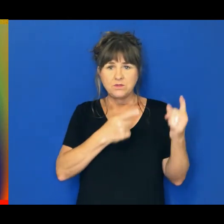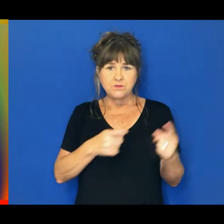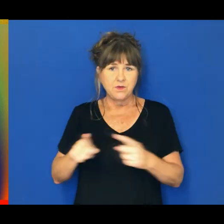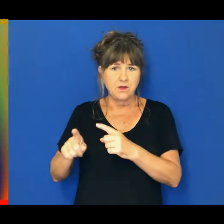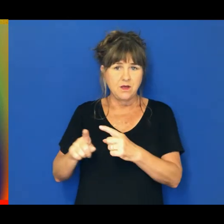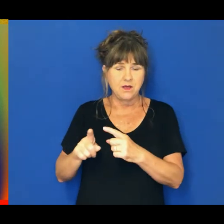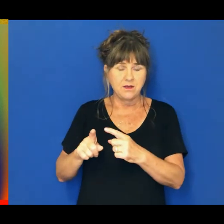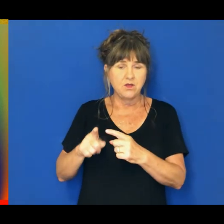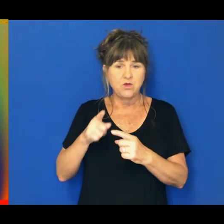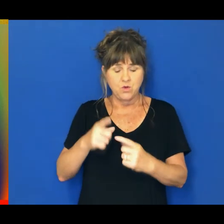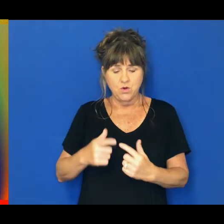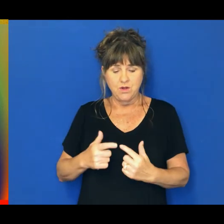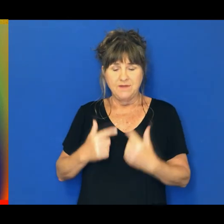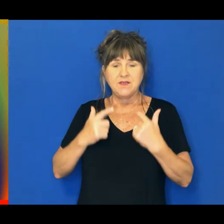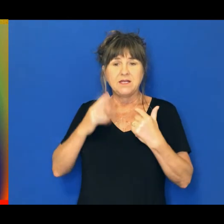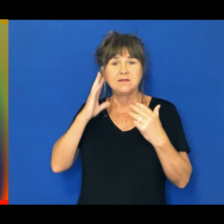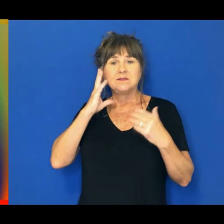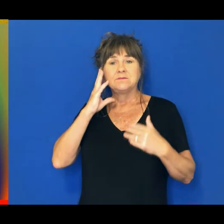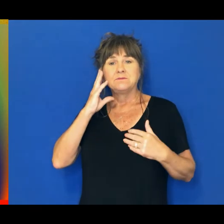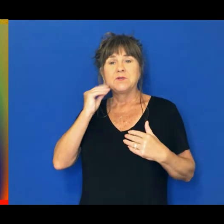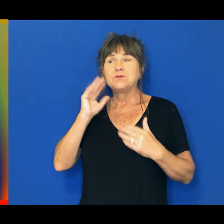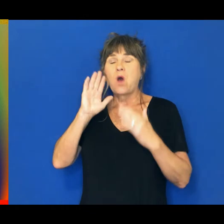you're living with hope for the future.